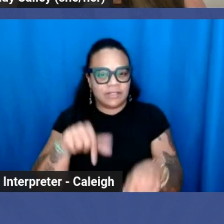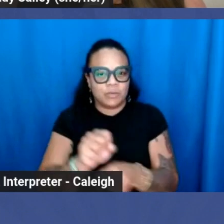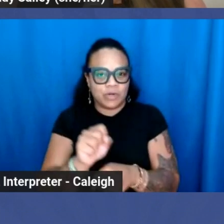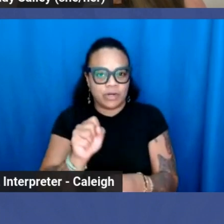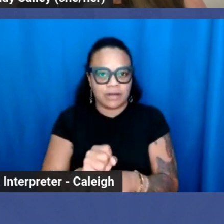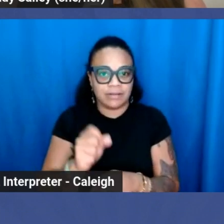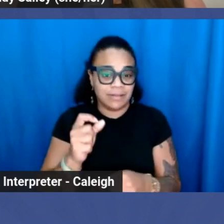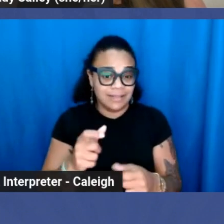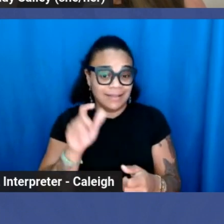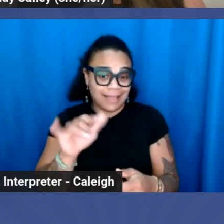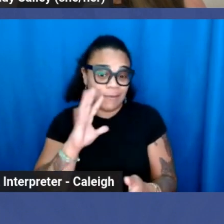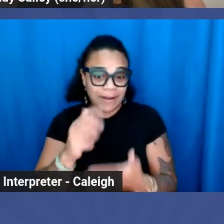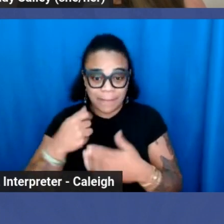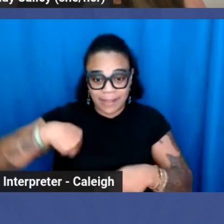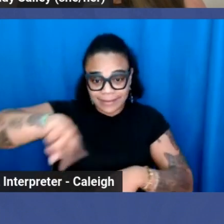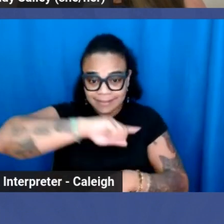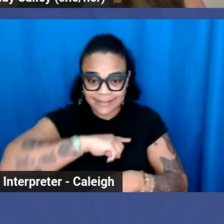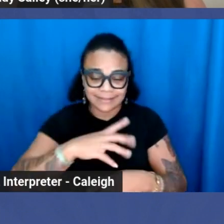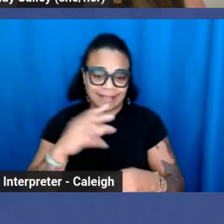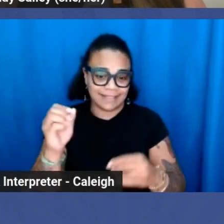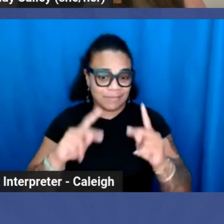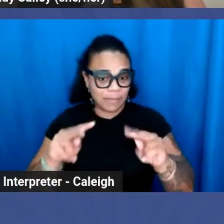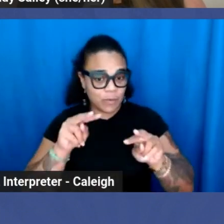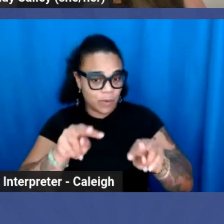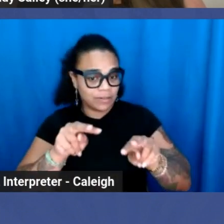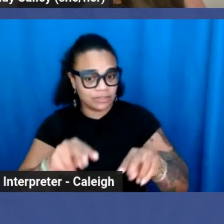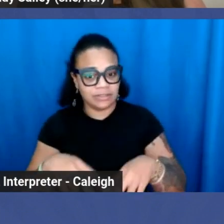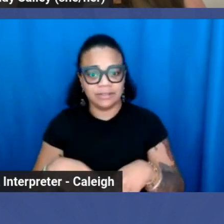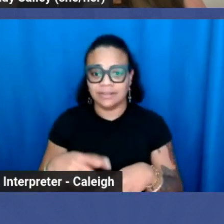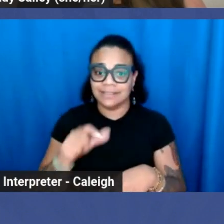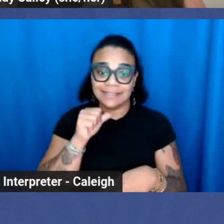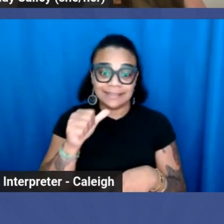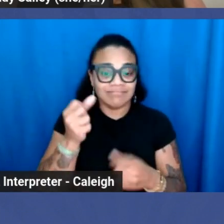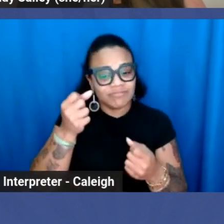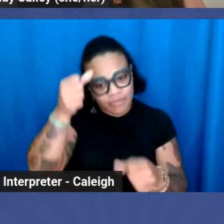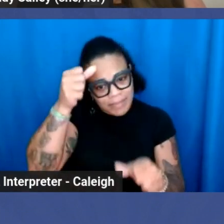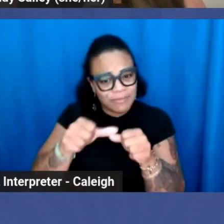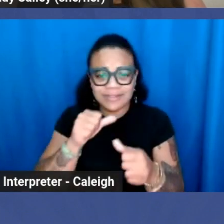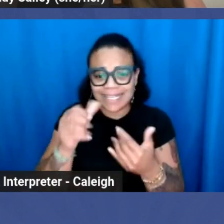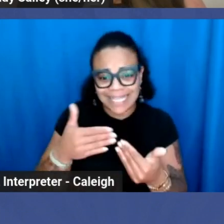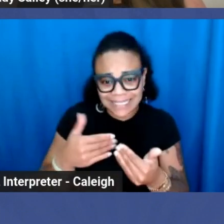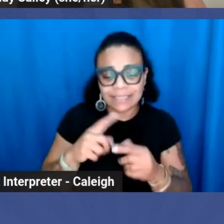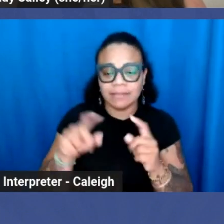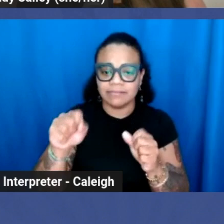are listening. It's not easy, but it is worth it.